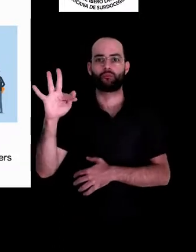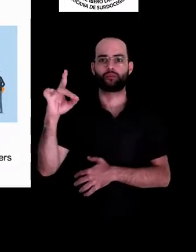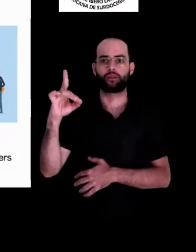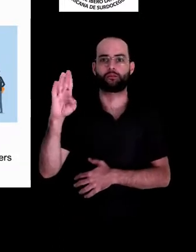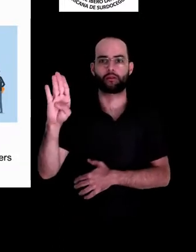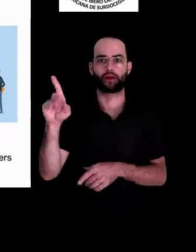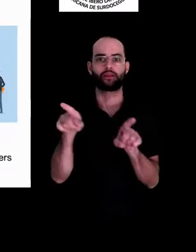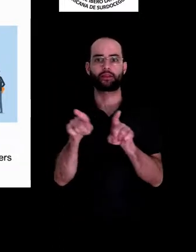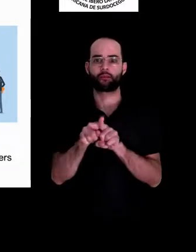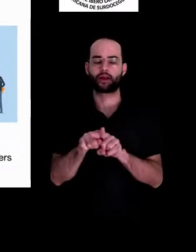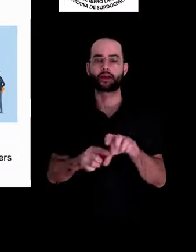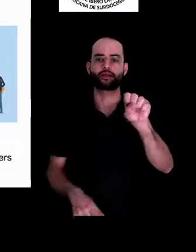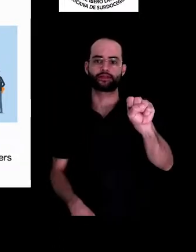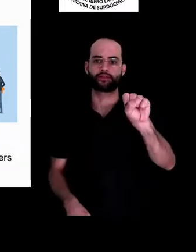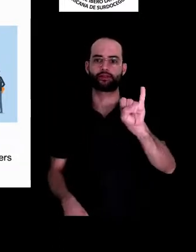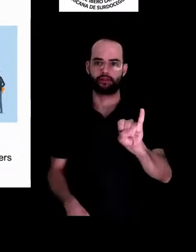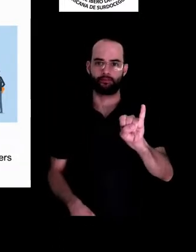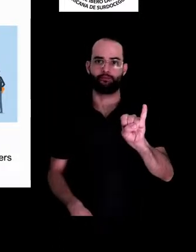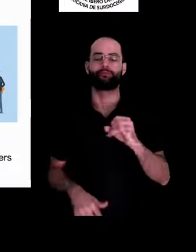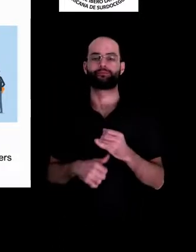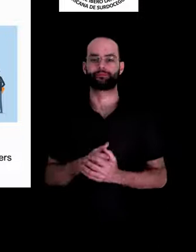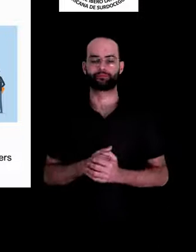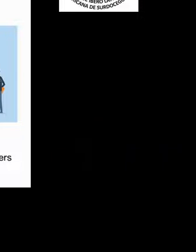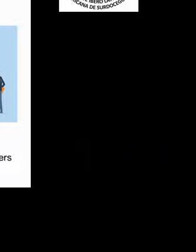The academic literature review.